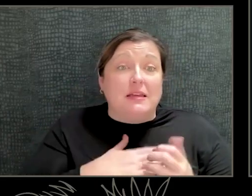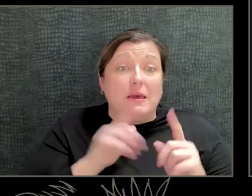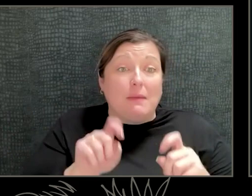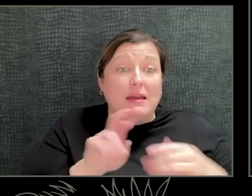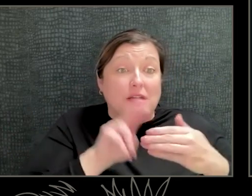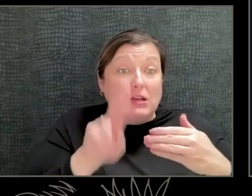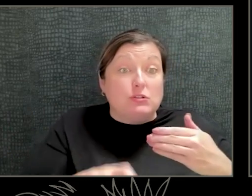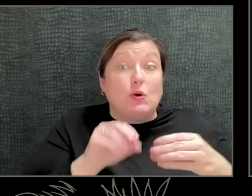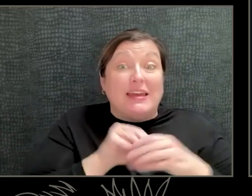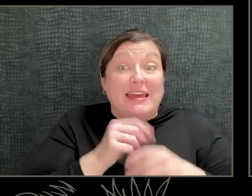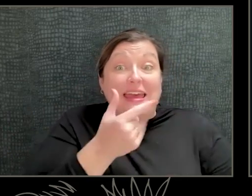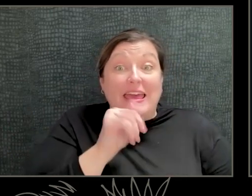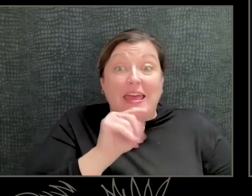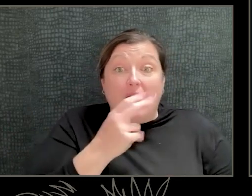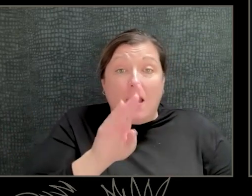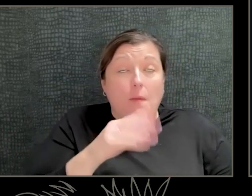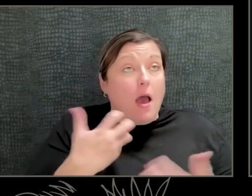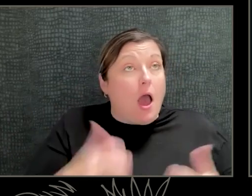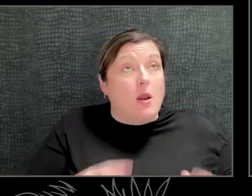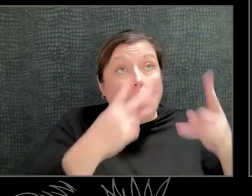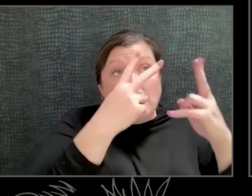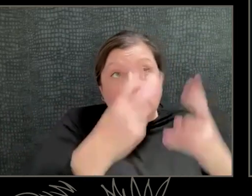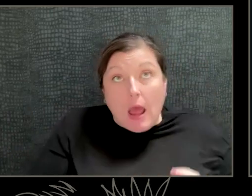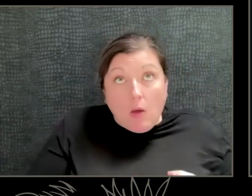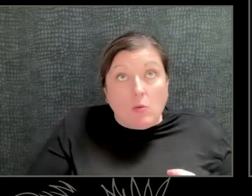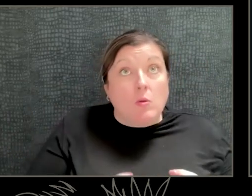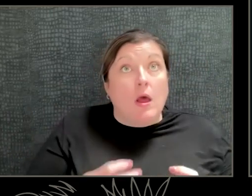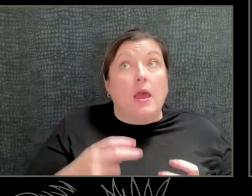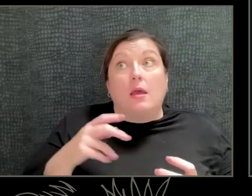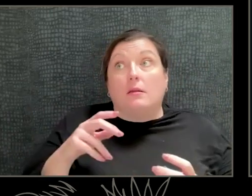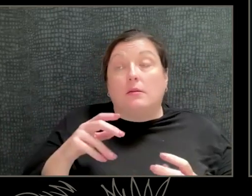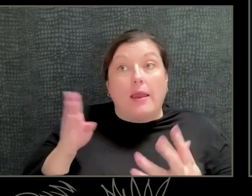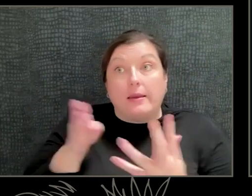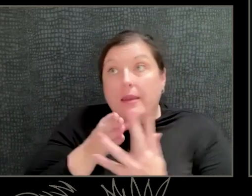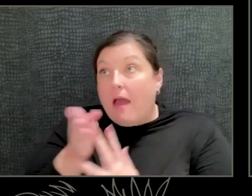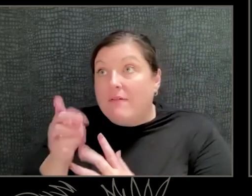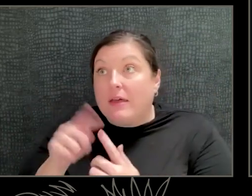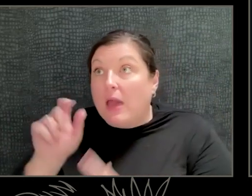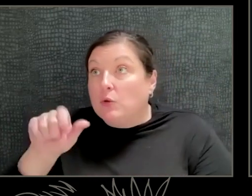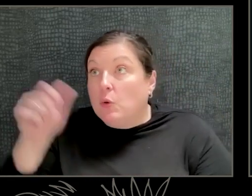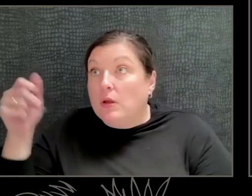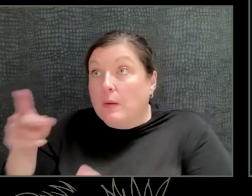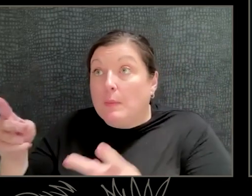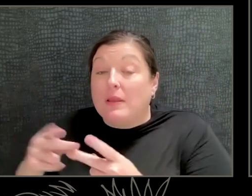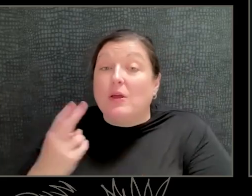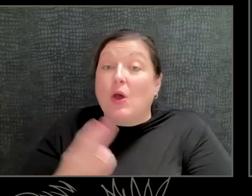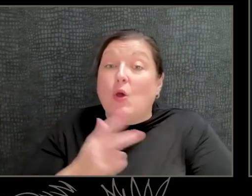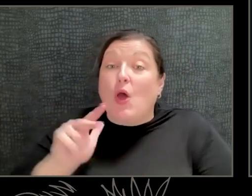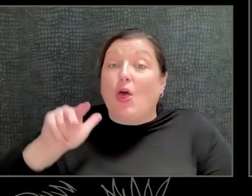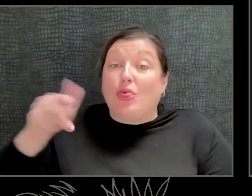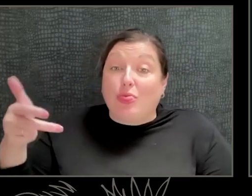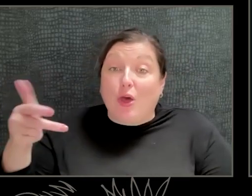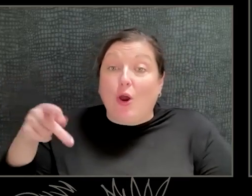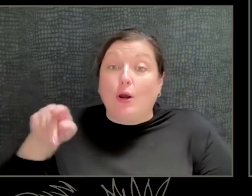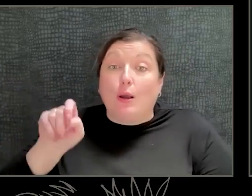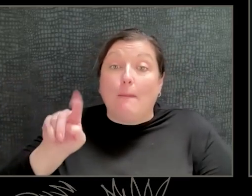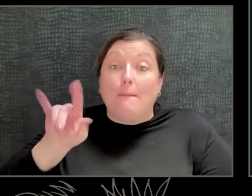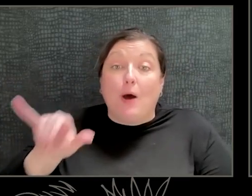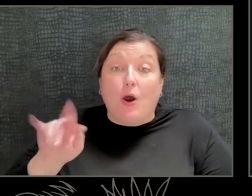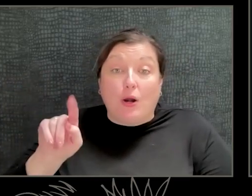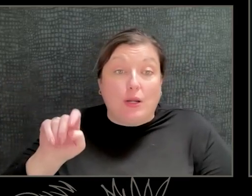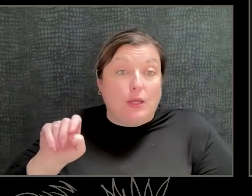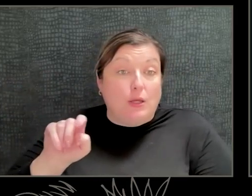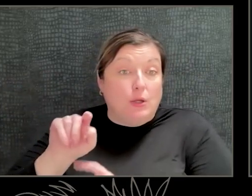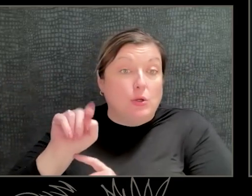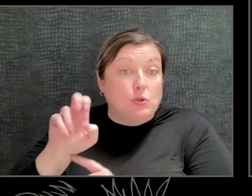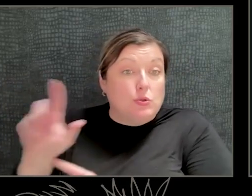in GitHub. I don't want to download a file. I don't want to navigate somewhere else. So I will use this third-party tool called GitHub Test Reporter. And